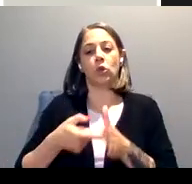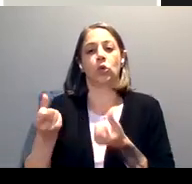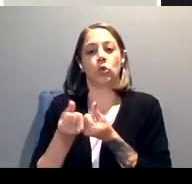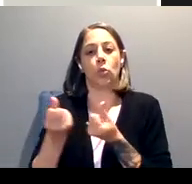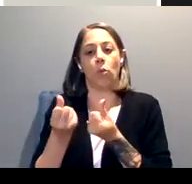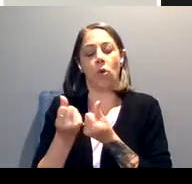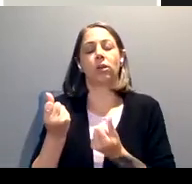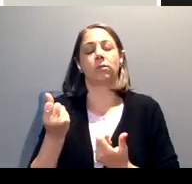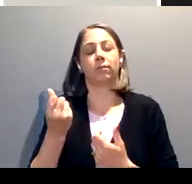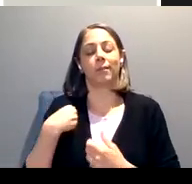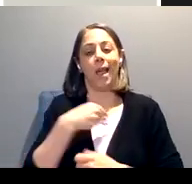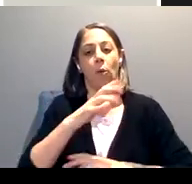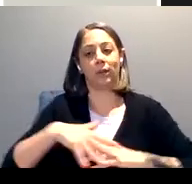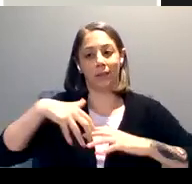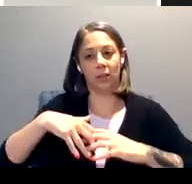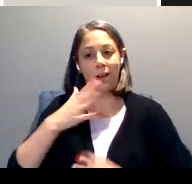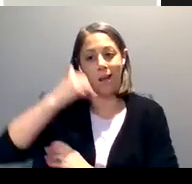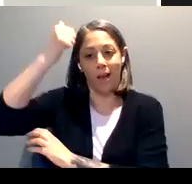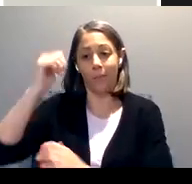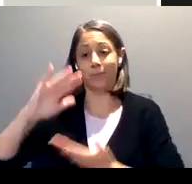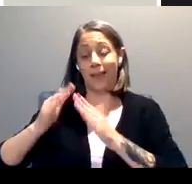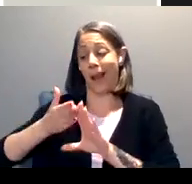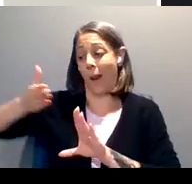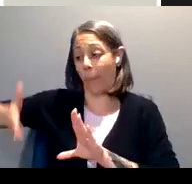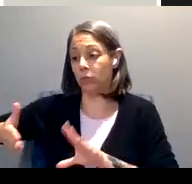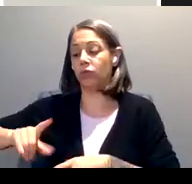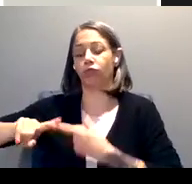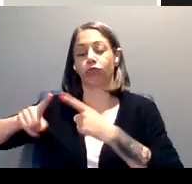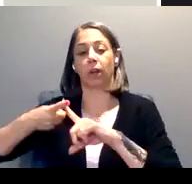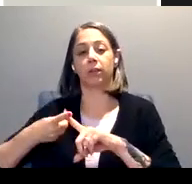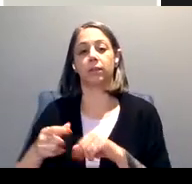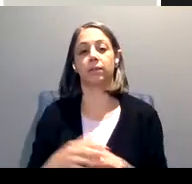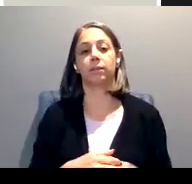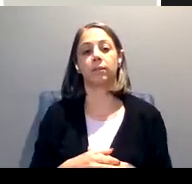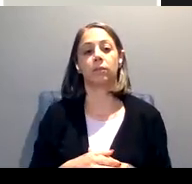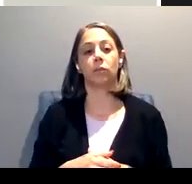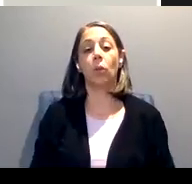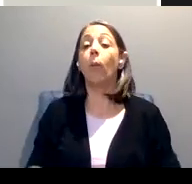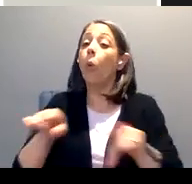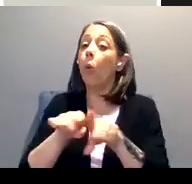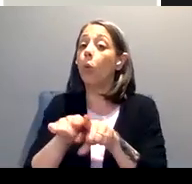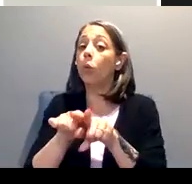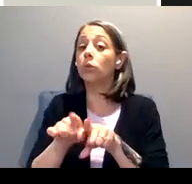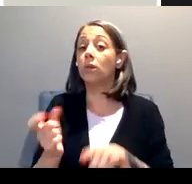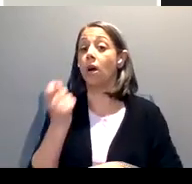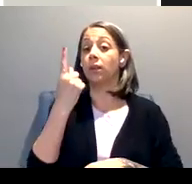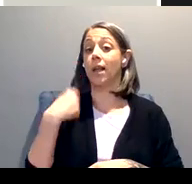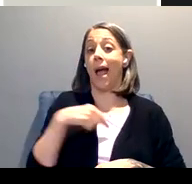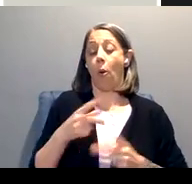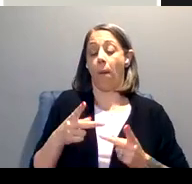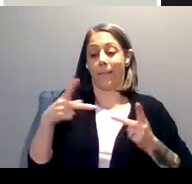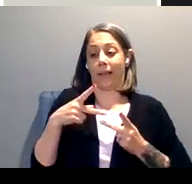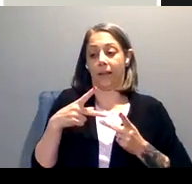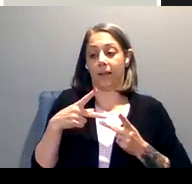our Indigenous elders, neighbors, and friends, and understand our place within the